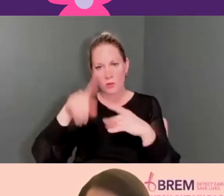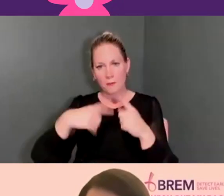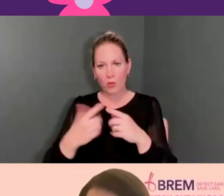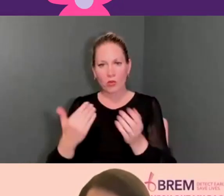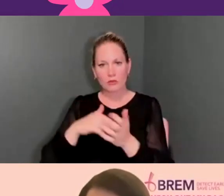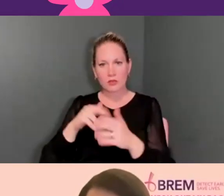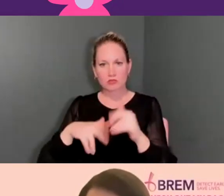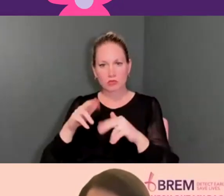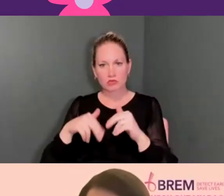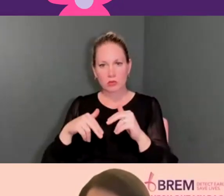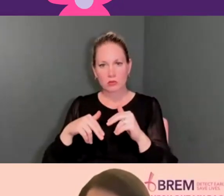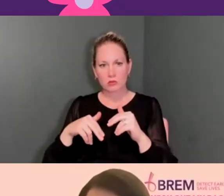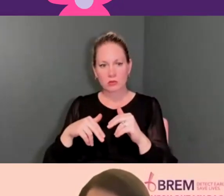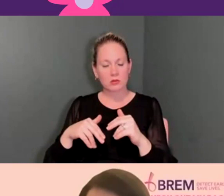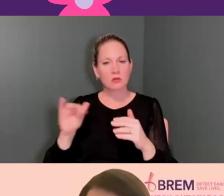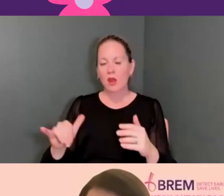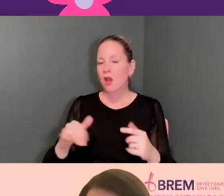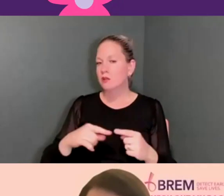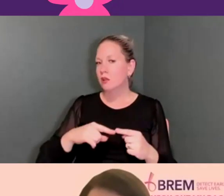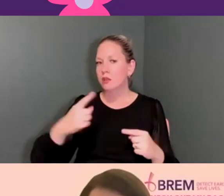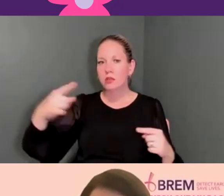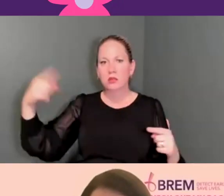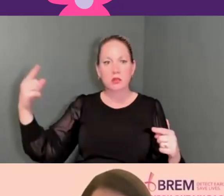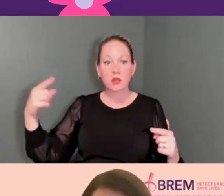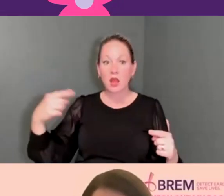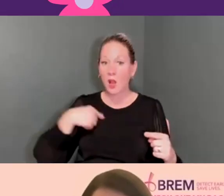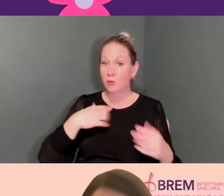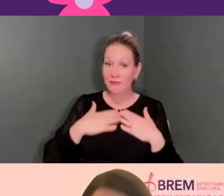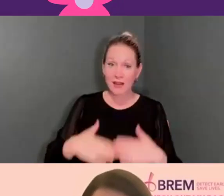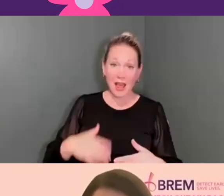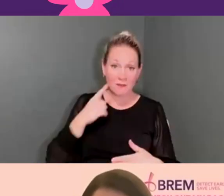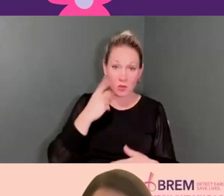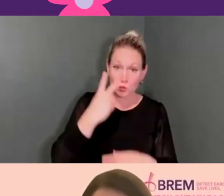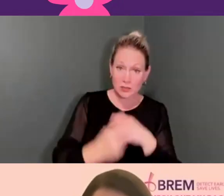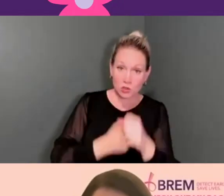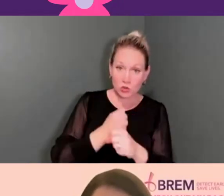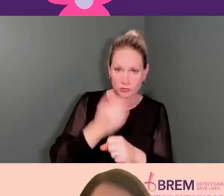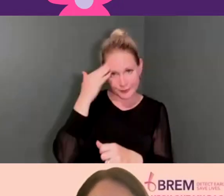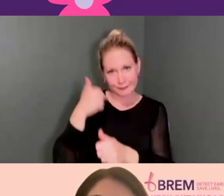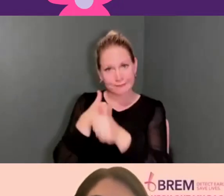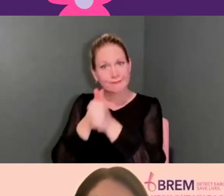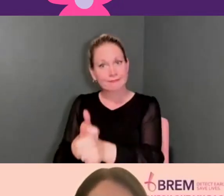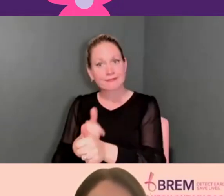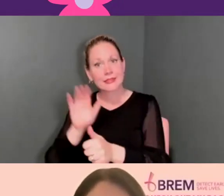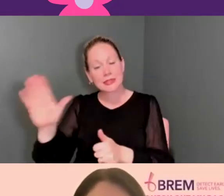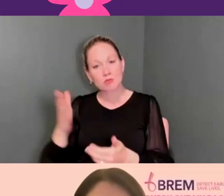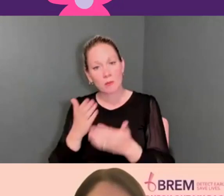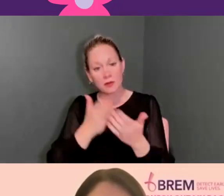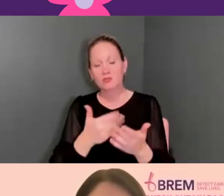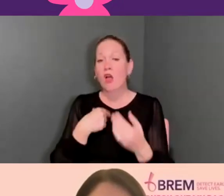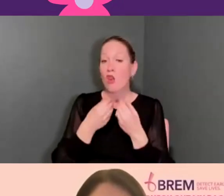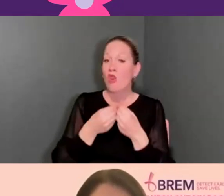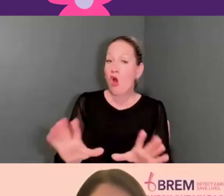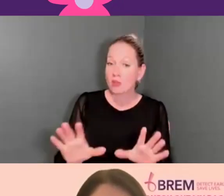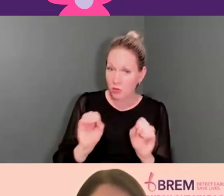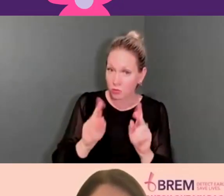that led into this spiral of, I was flat for 2 years based on that recommendation. I lost the option for implants. I